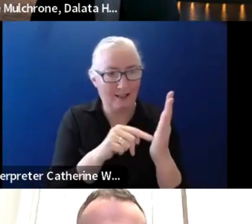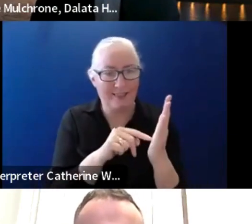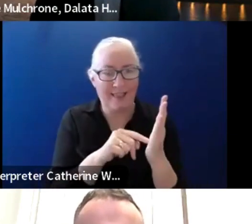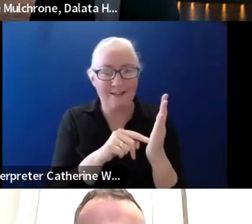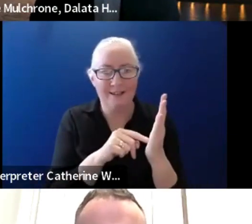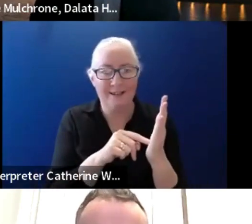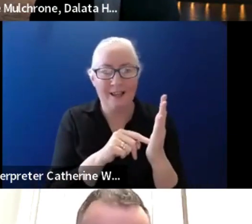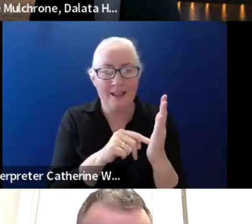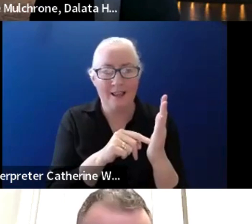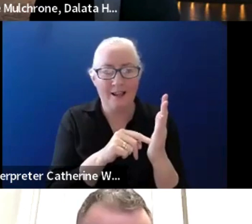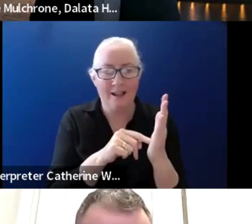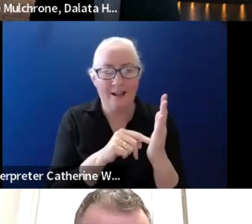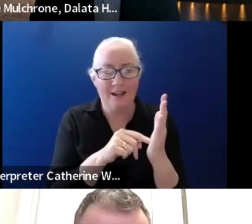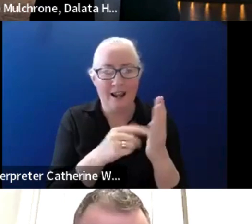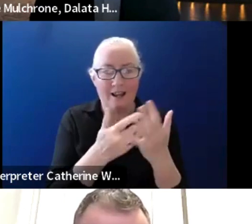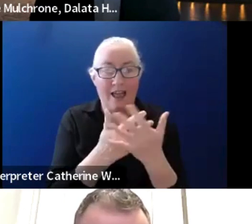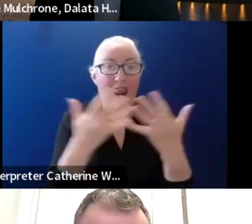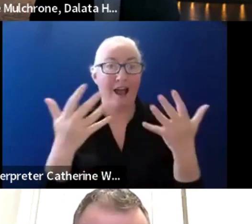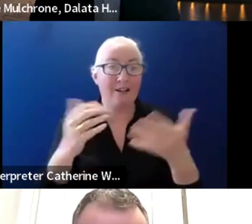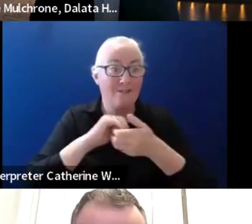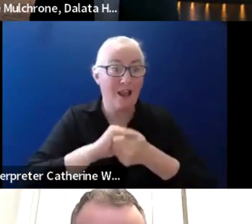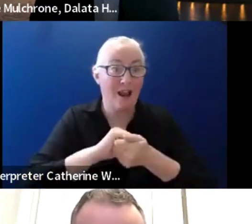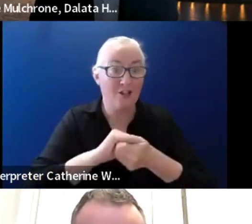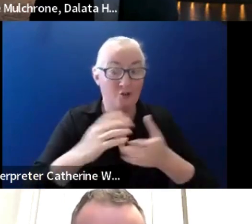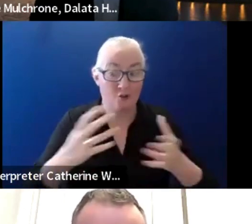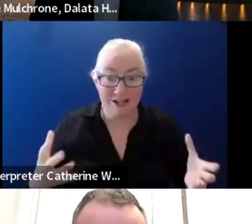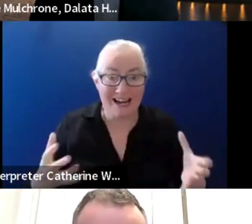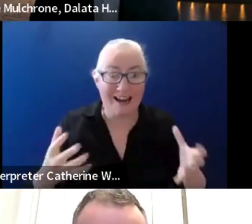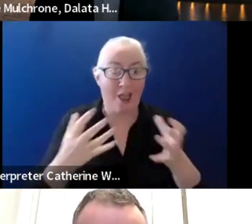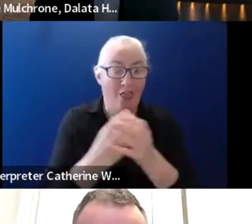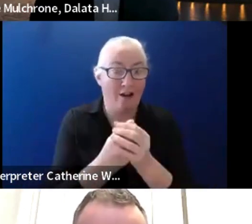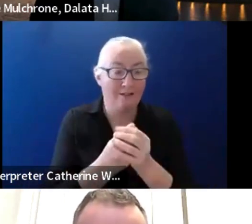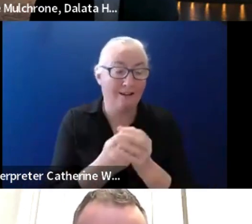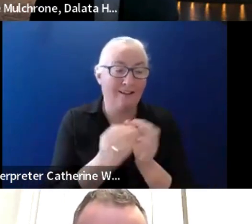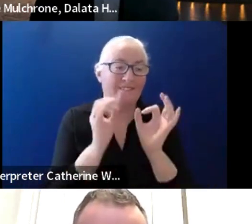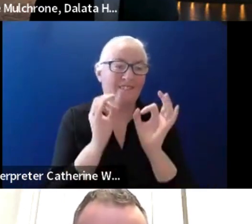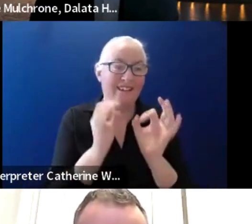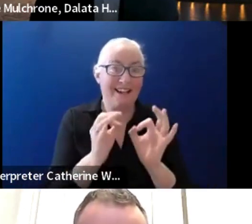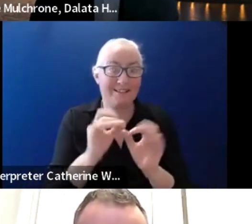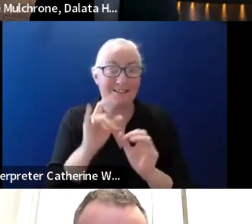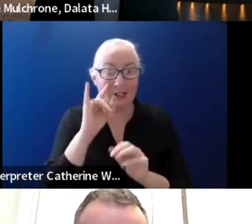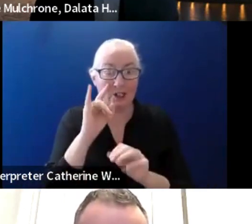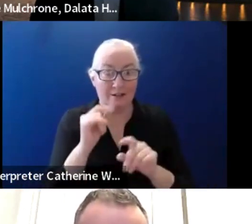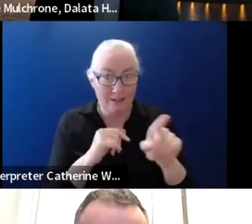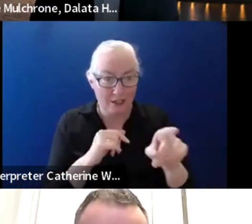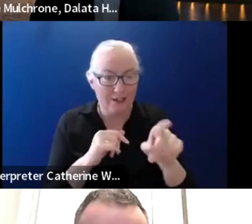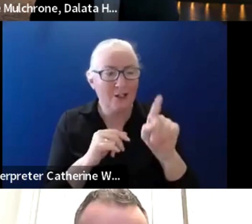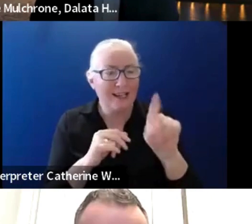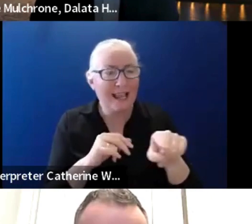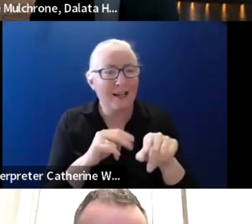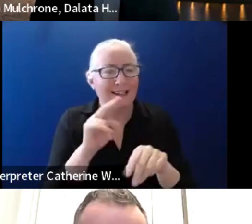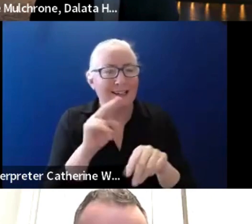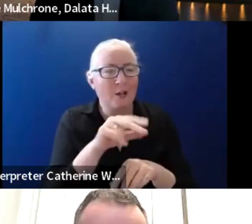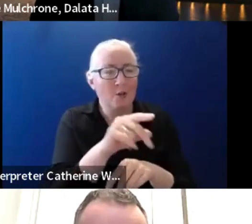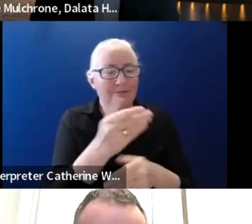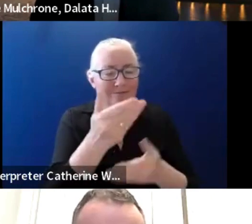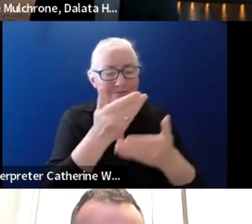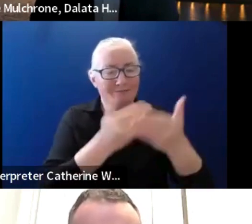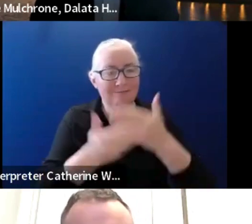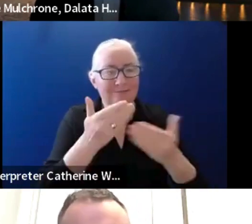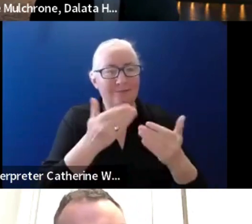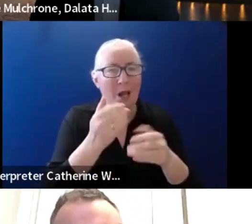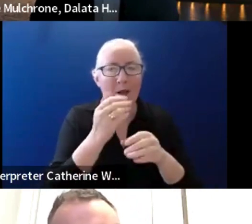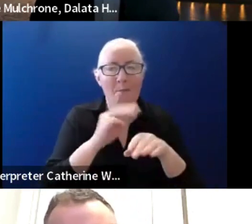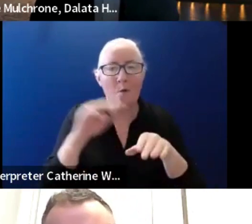a groundswell of colleagues coming together, which is fantastic to hear. And I wonder if you might be able to tell us a little bit